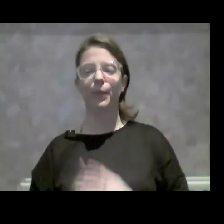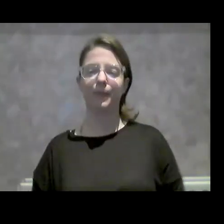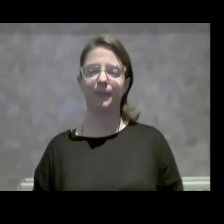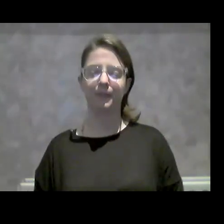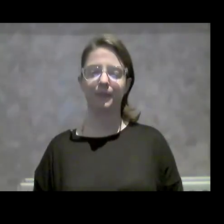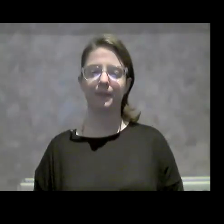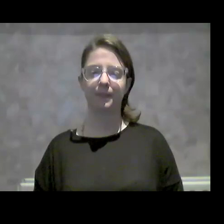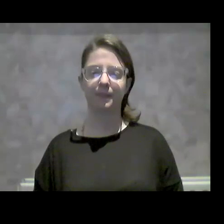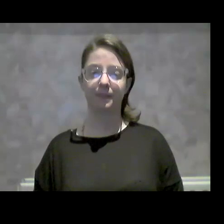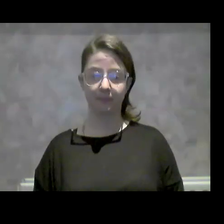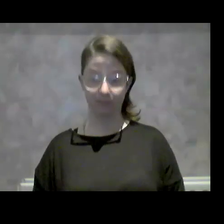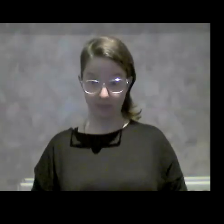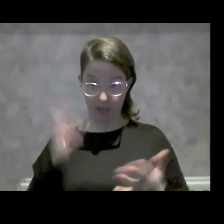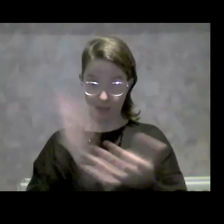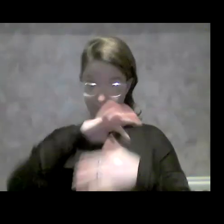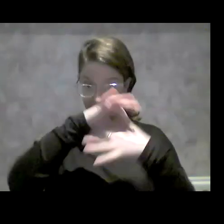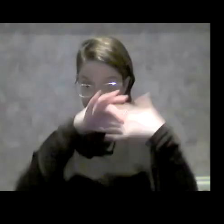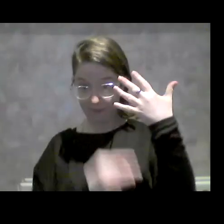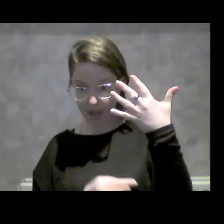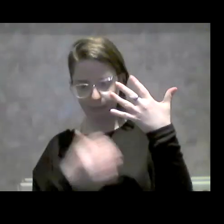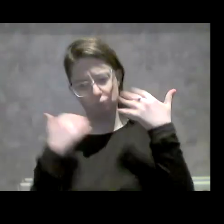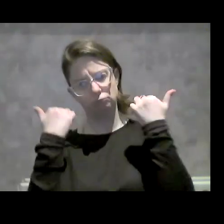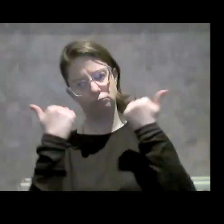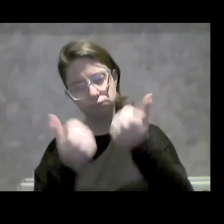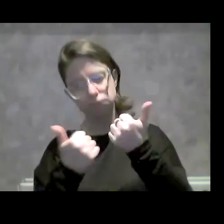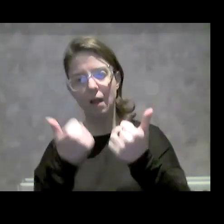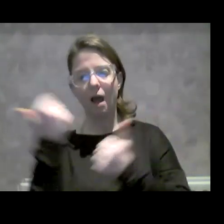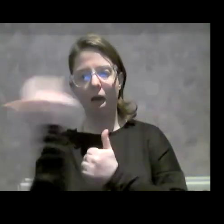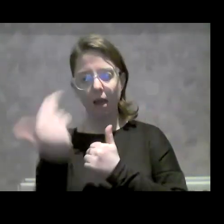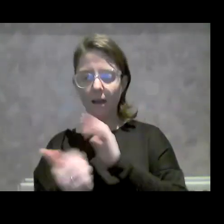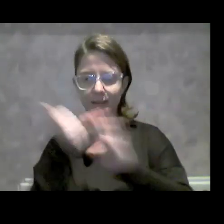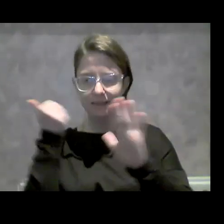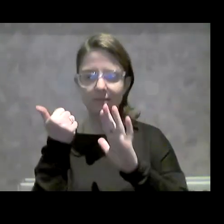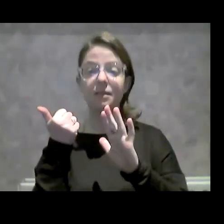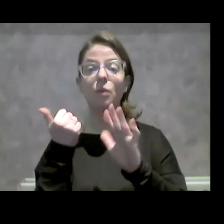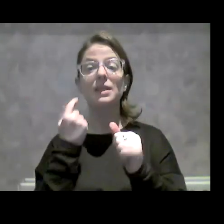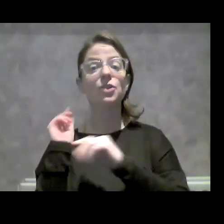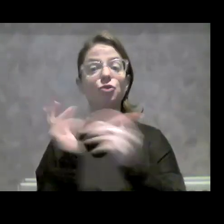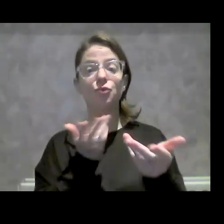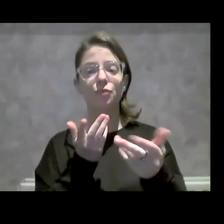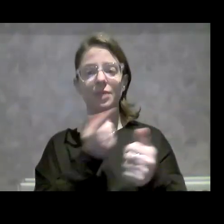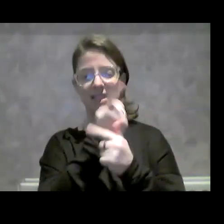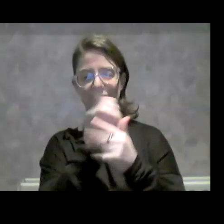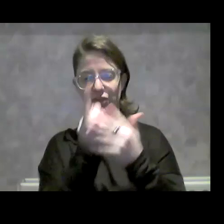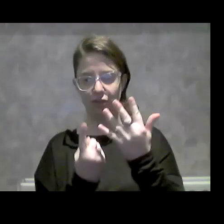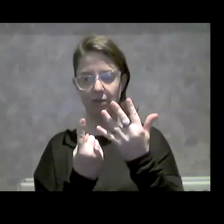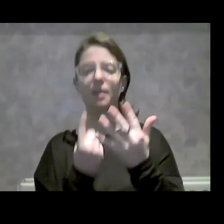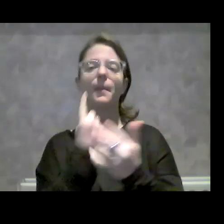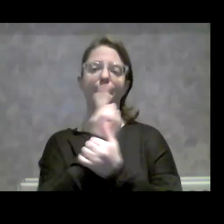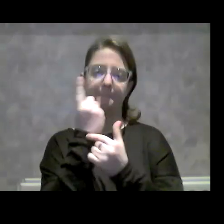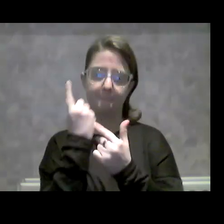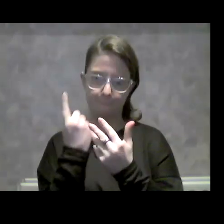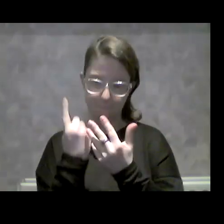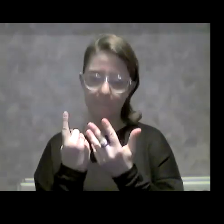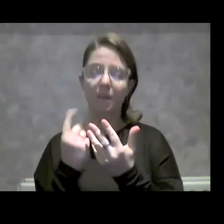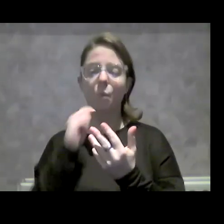We have 5 brilliant artists with us tonight, and I'll introduce each act, and they'll share an audio description of themselves before